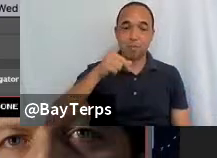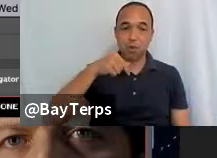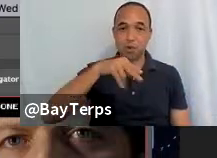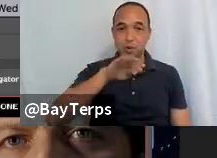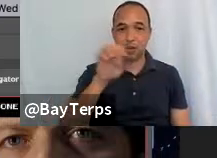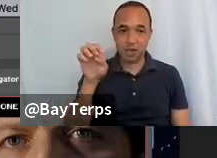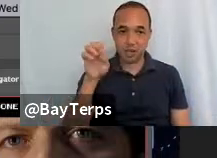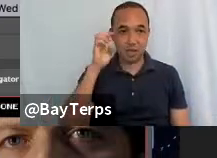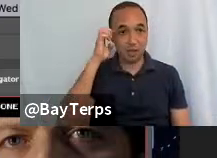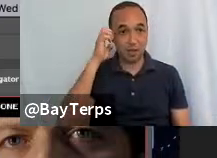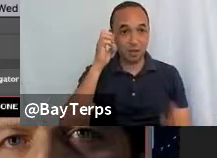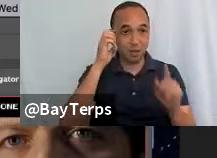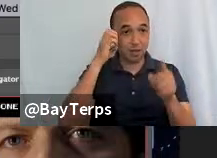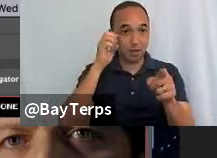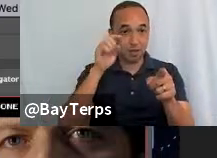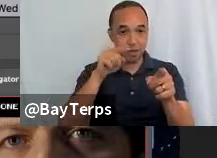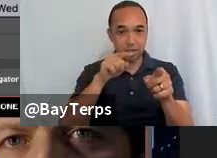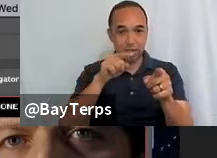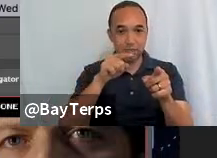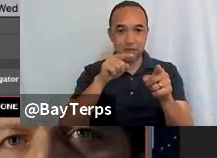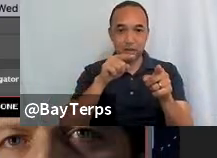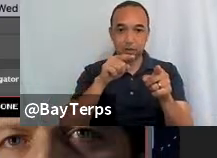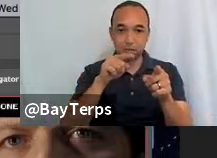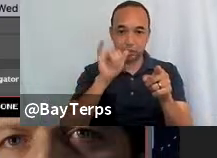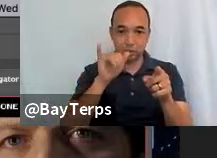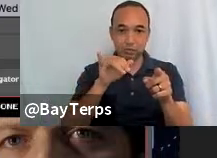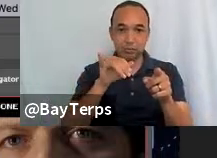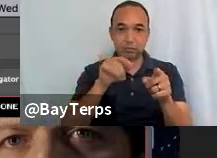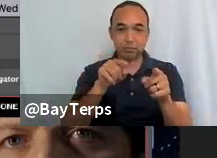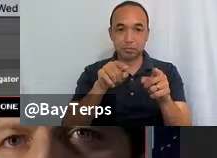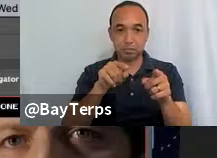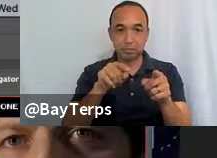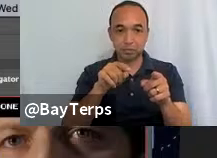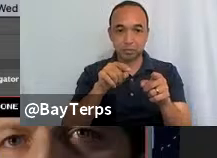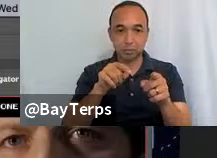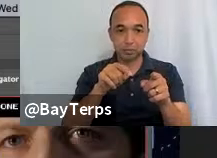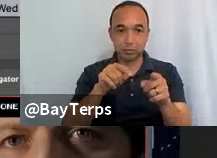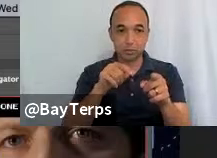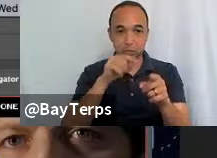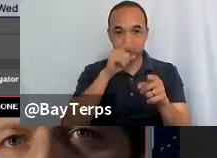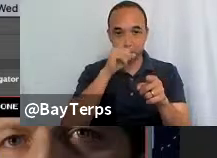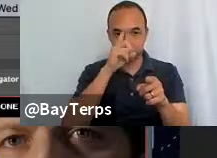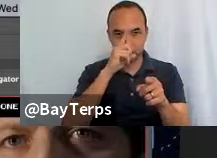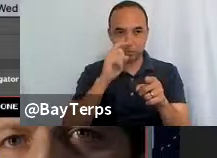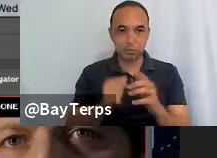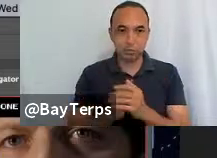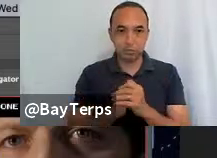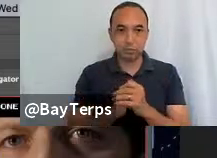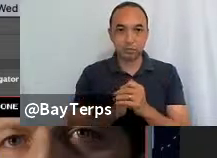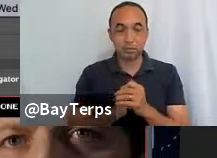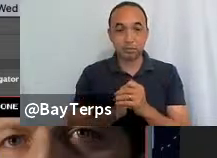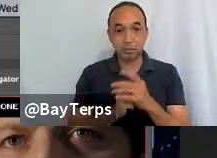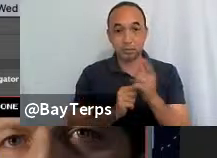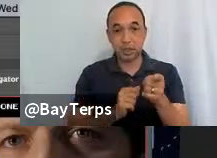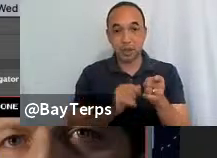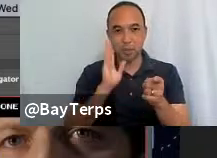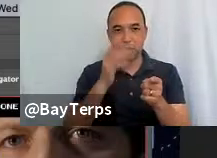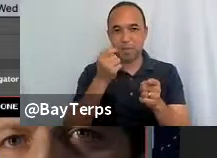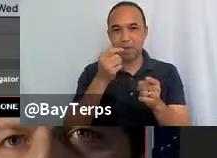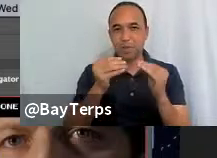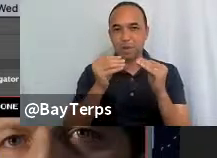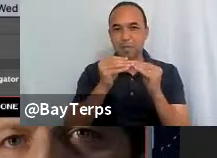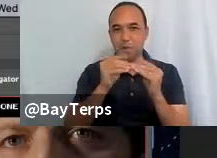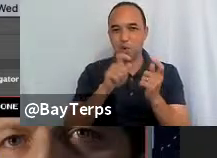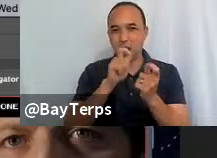and hold, go down to the elliptical marquee tool. You can get a circle like that. That one's going to be a little bit more